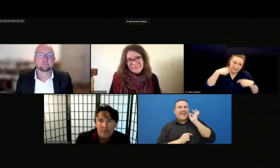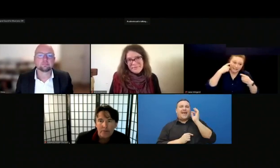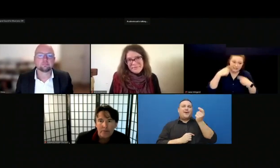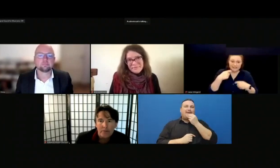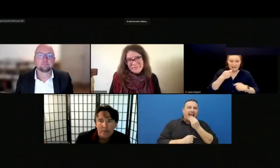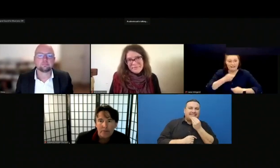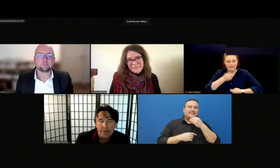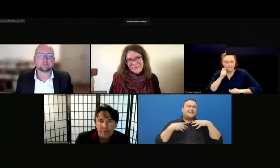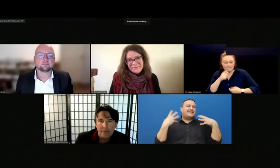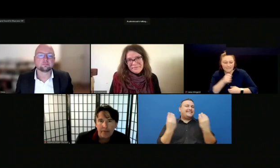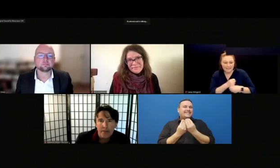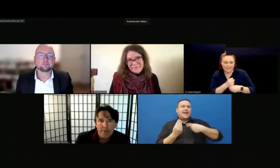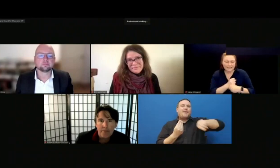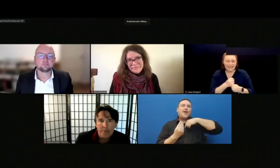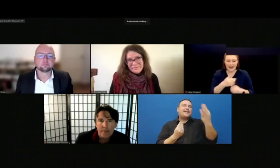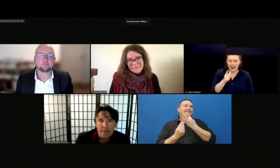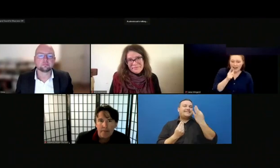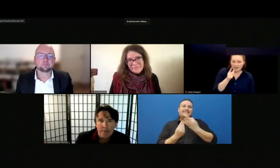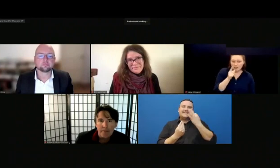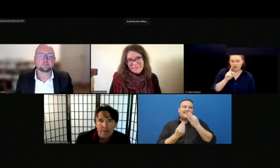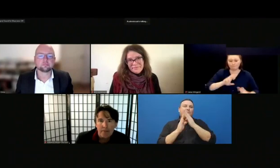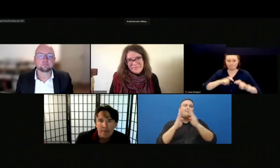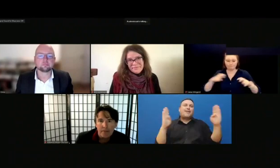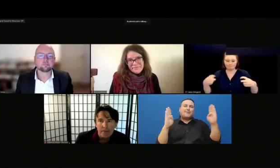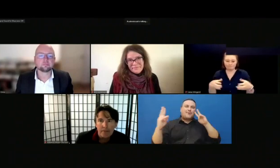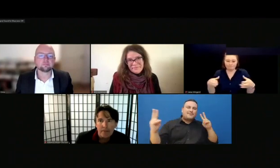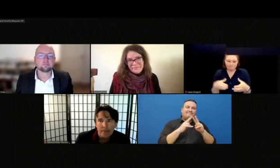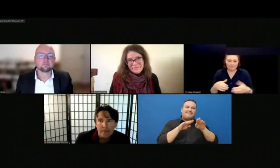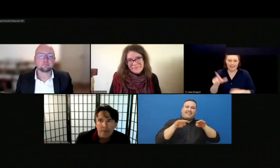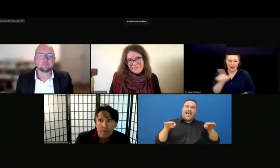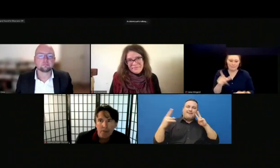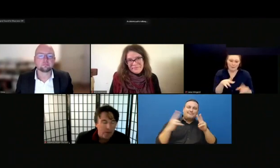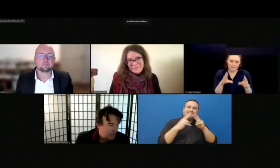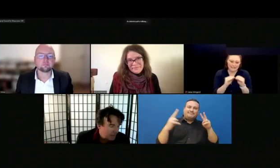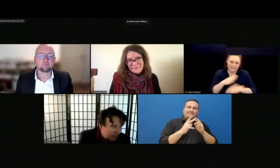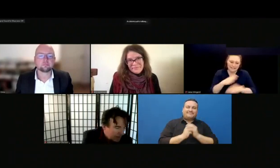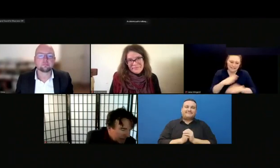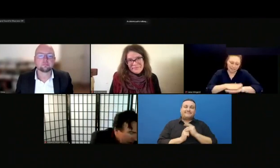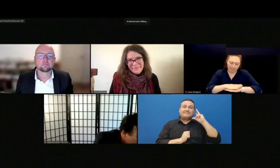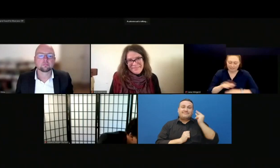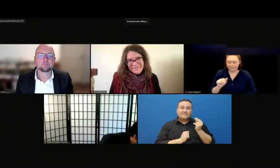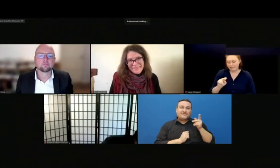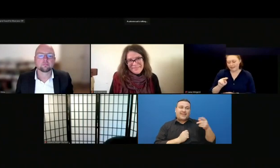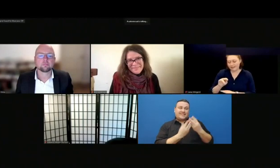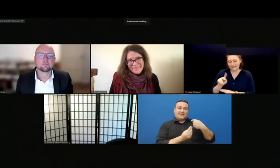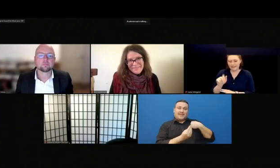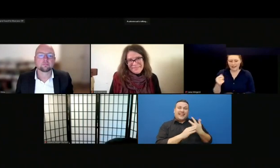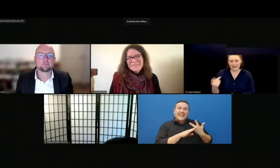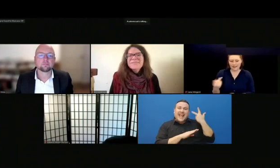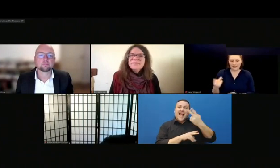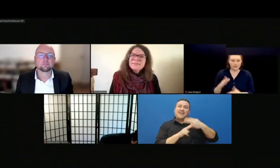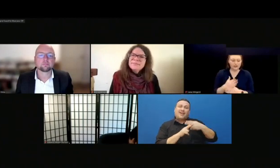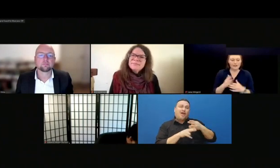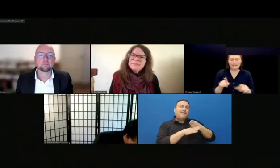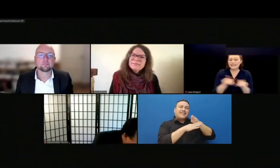all together around our library meeting table. Anita and I shared the same room during